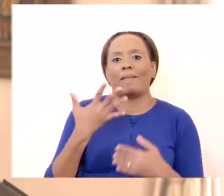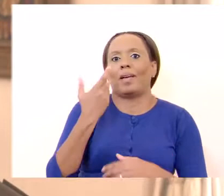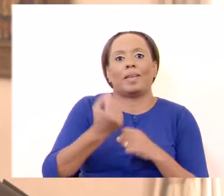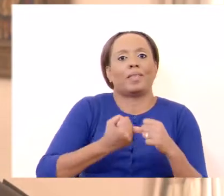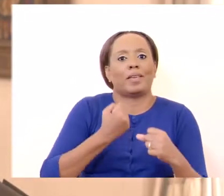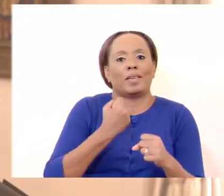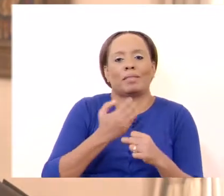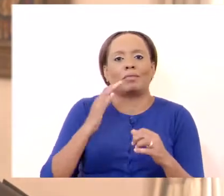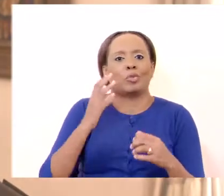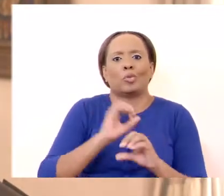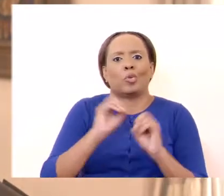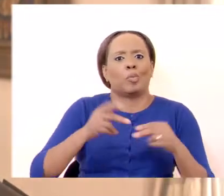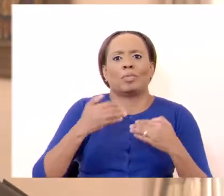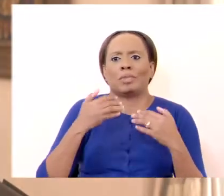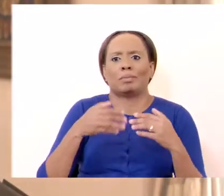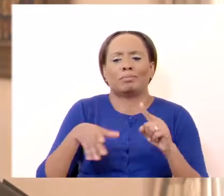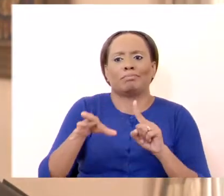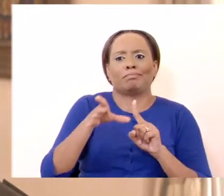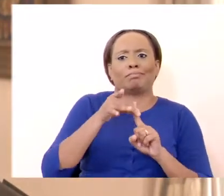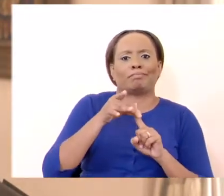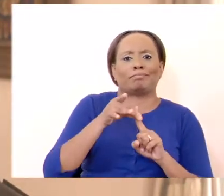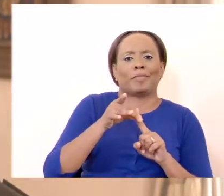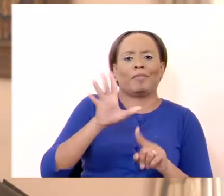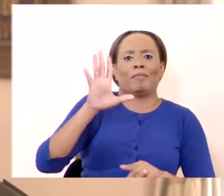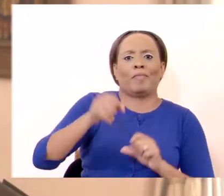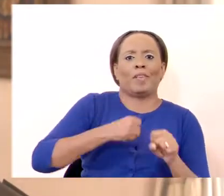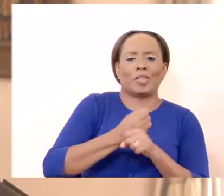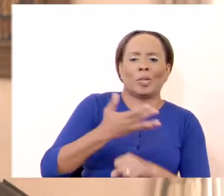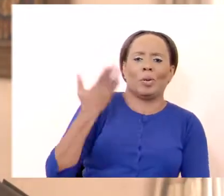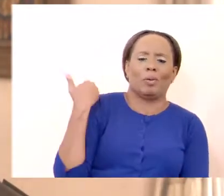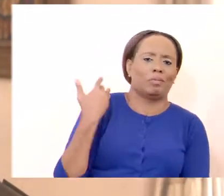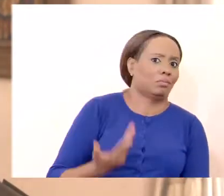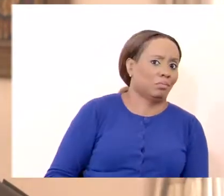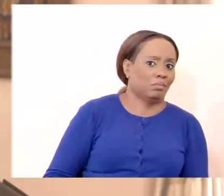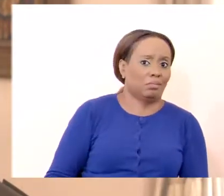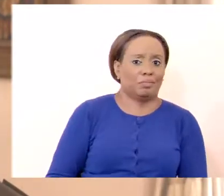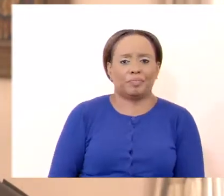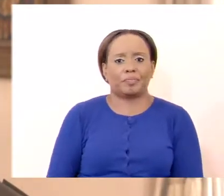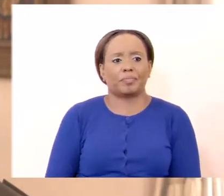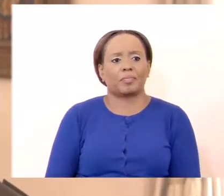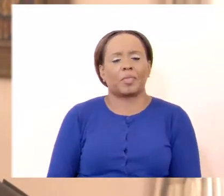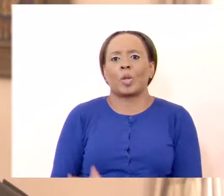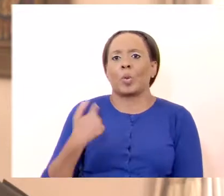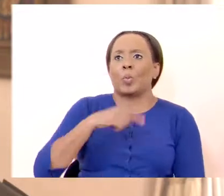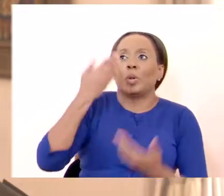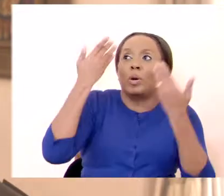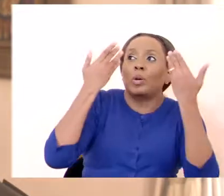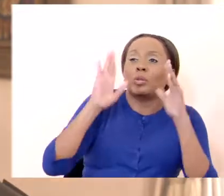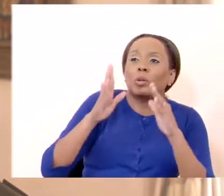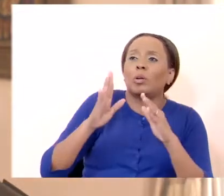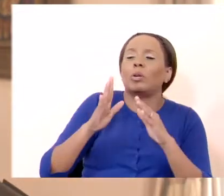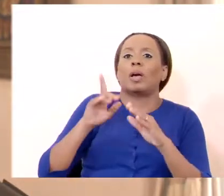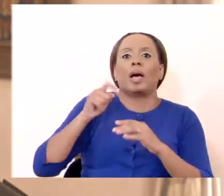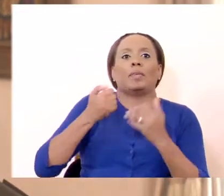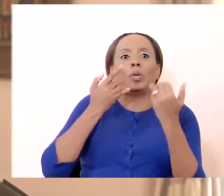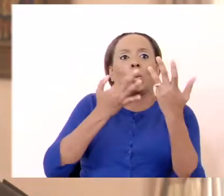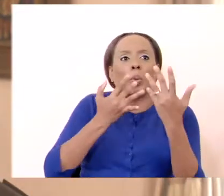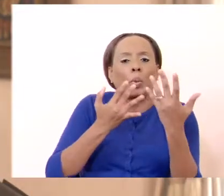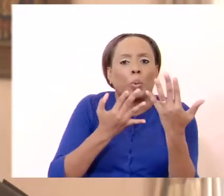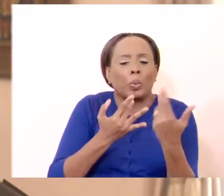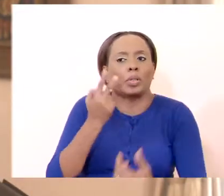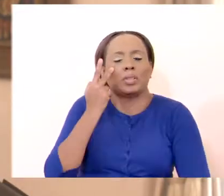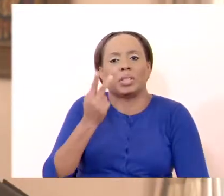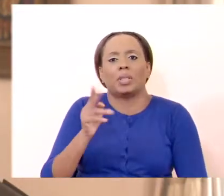can study. So that is something emerging. I know that there are many suspicions about